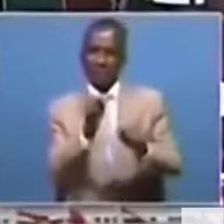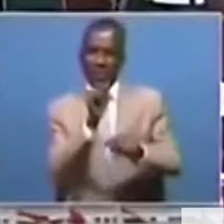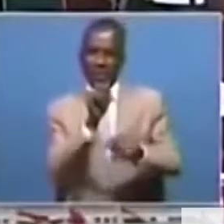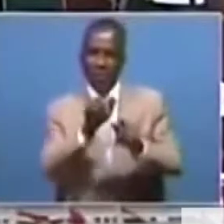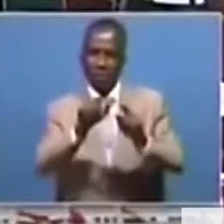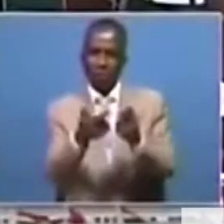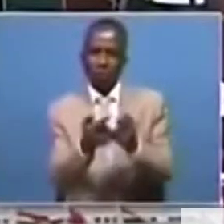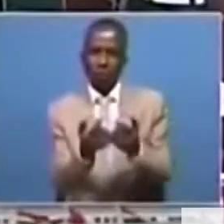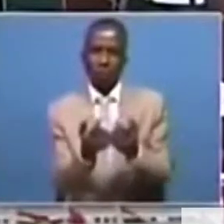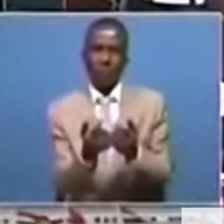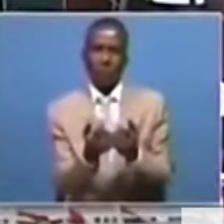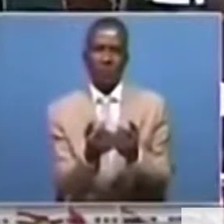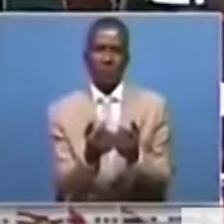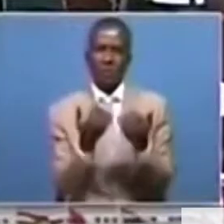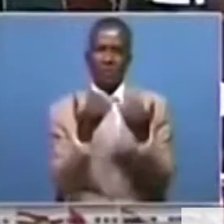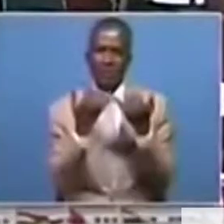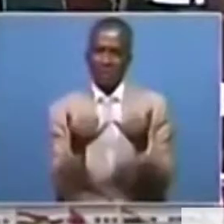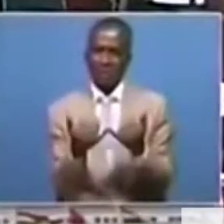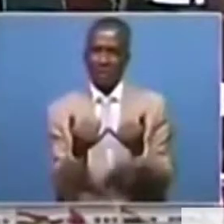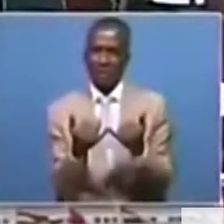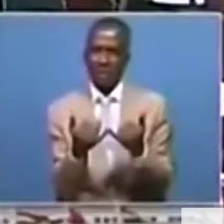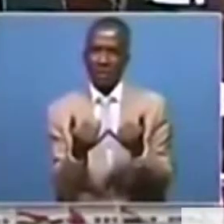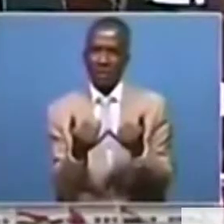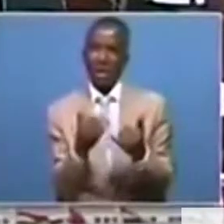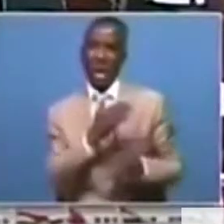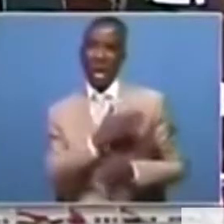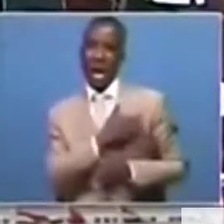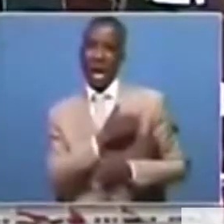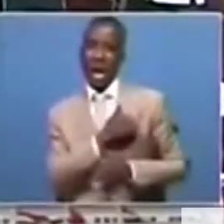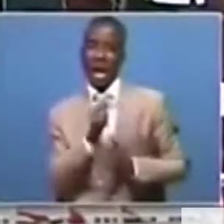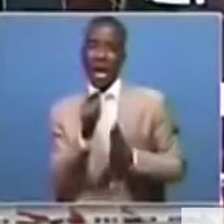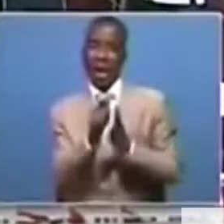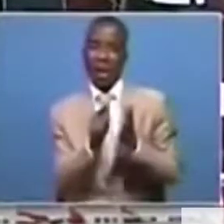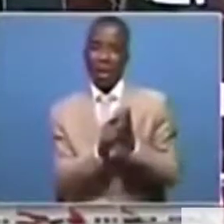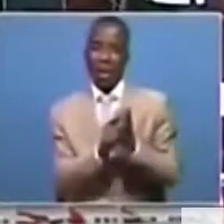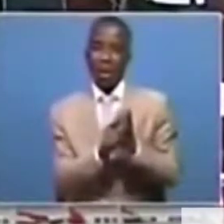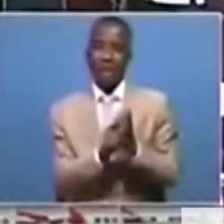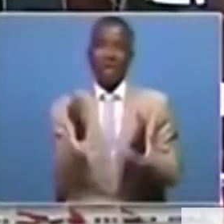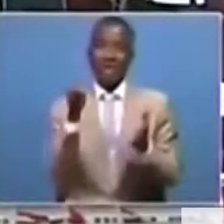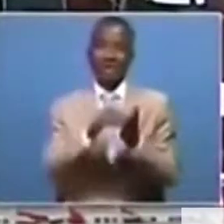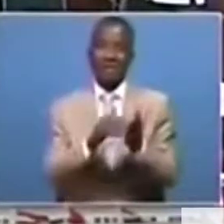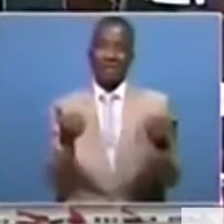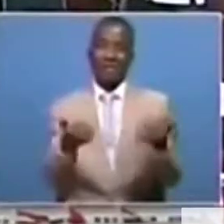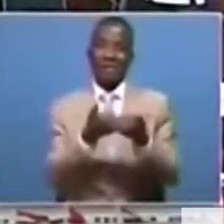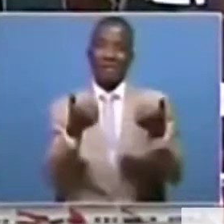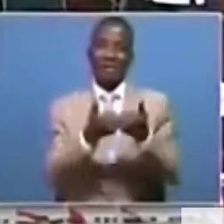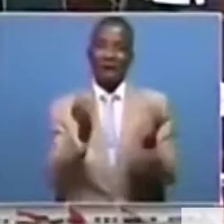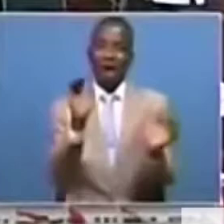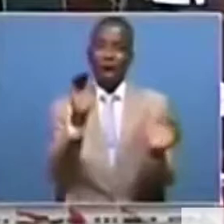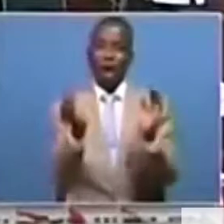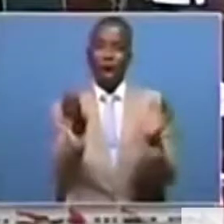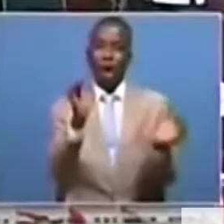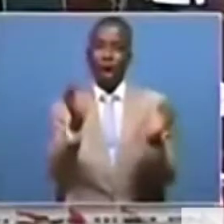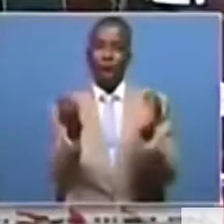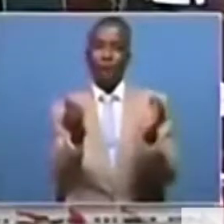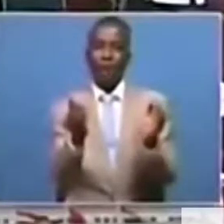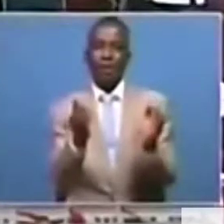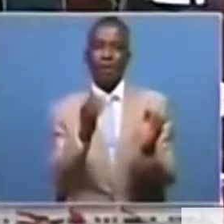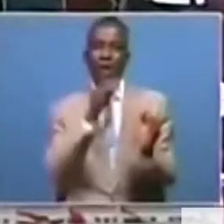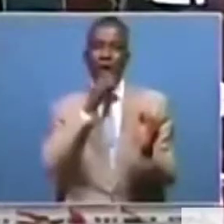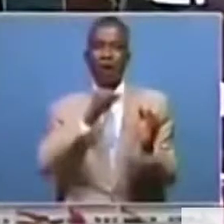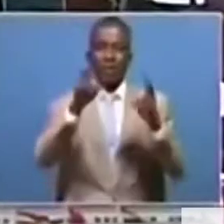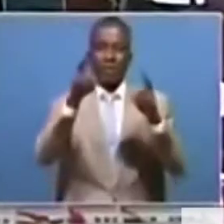exceptional circumstances. In the Canadian case of Oakley versus Royal Bank of Canada, 2013 ONSC